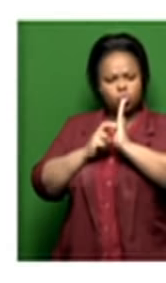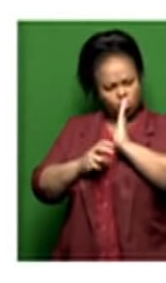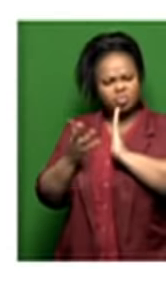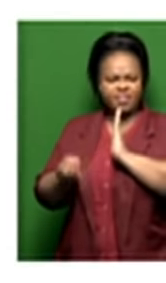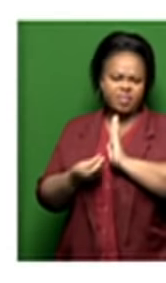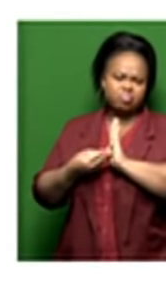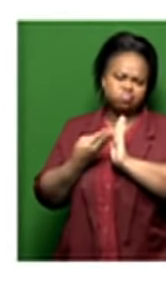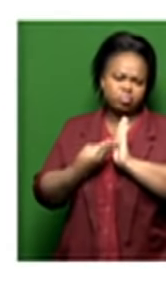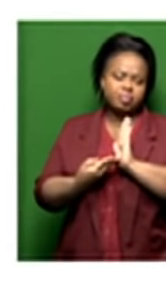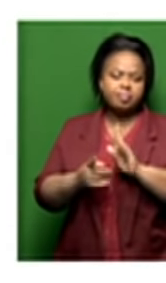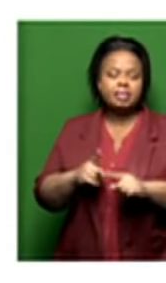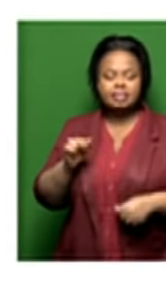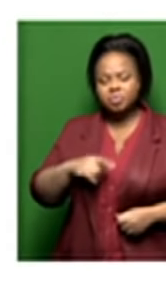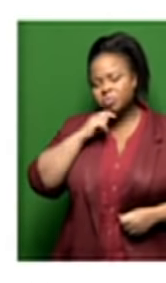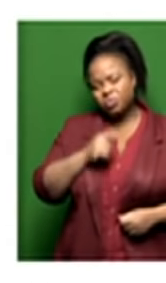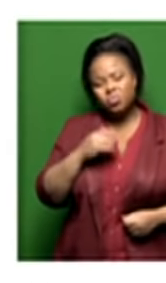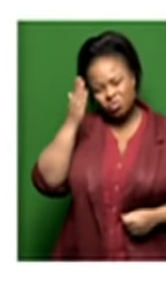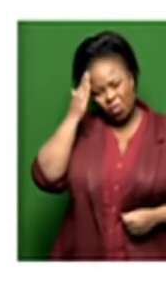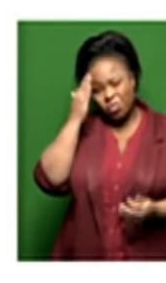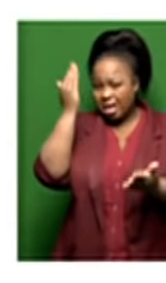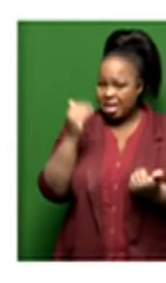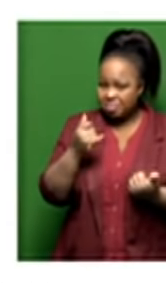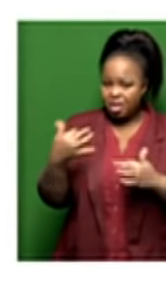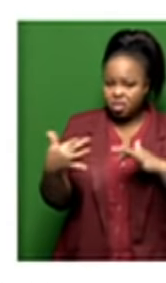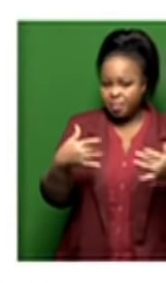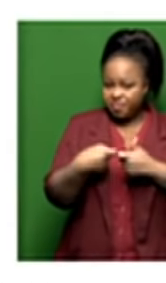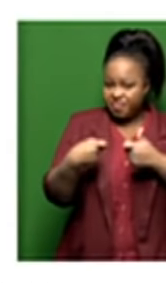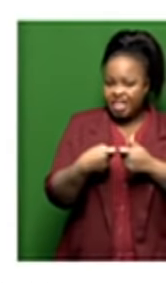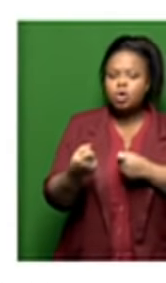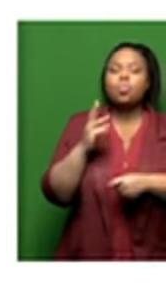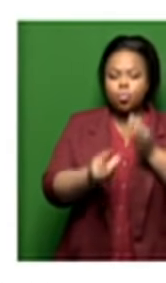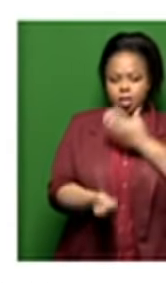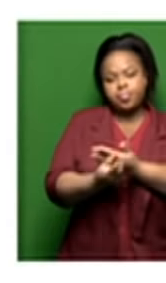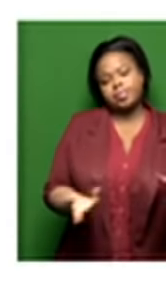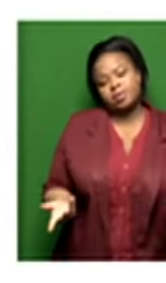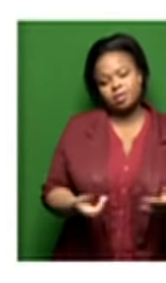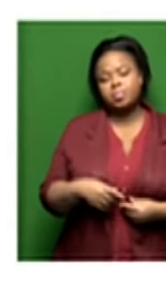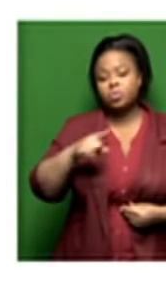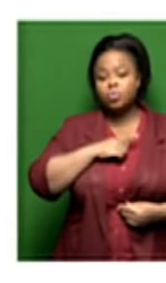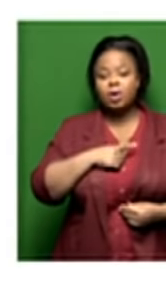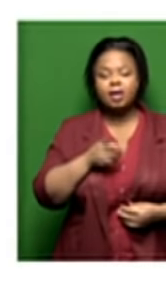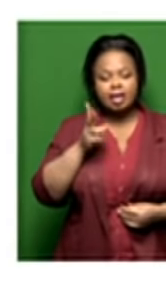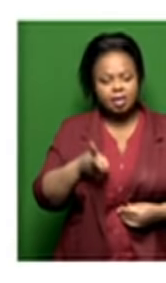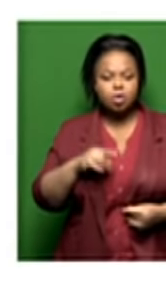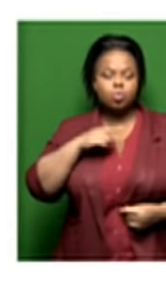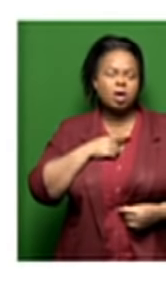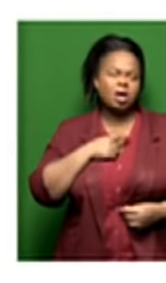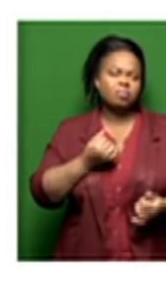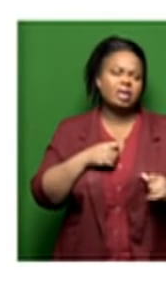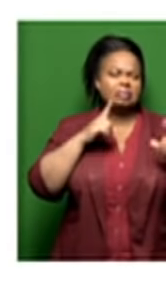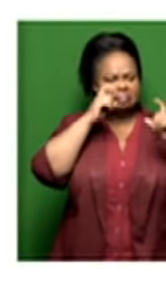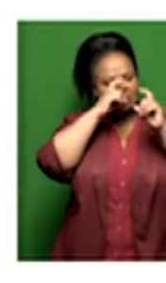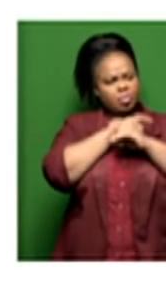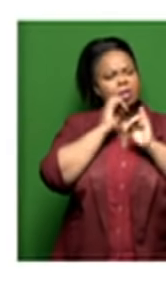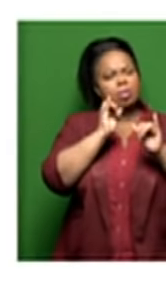Of course, there will be a pushback, and don't be surprised if some come out and say that this spells a huge crisis within the ANC to a point where